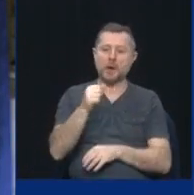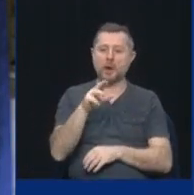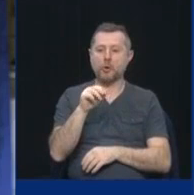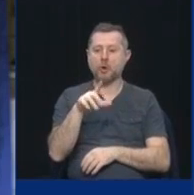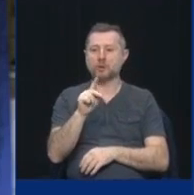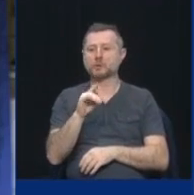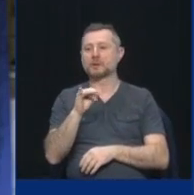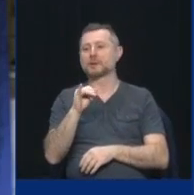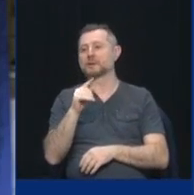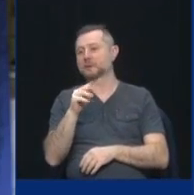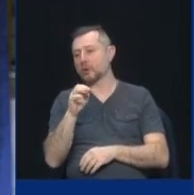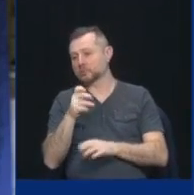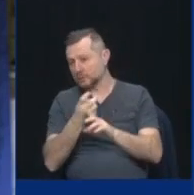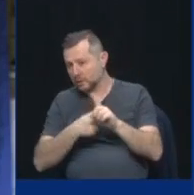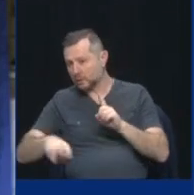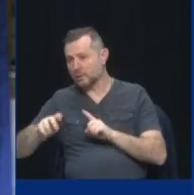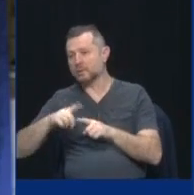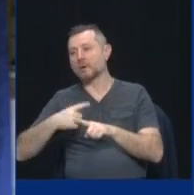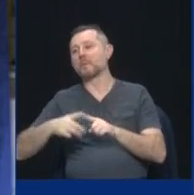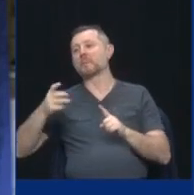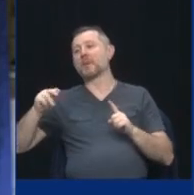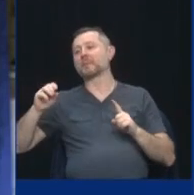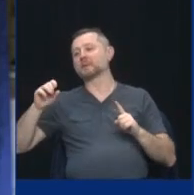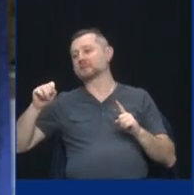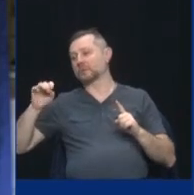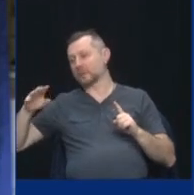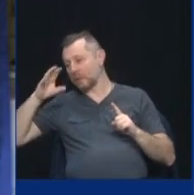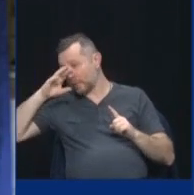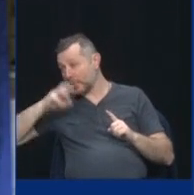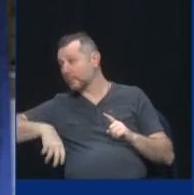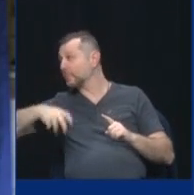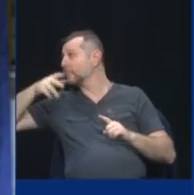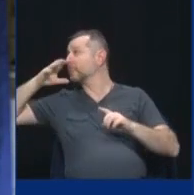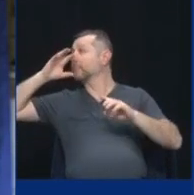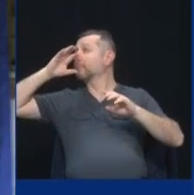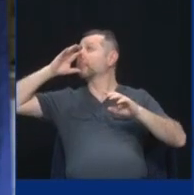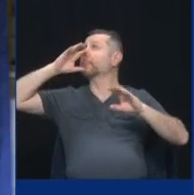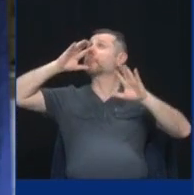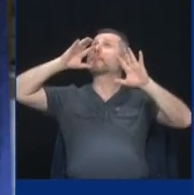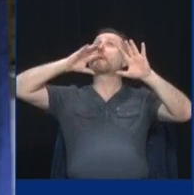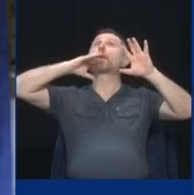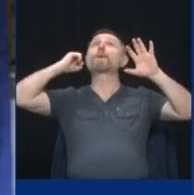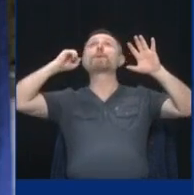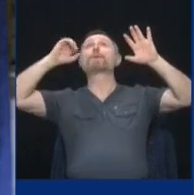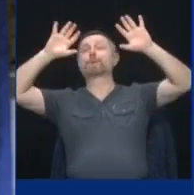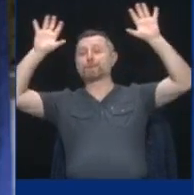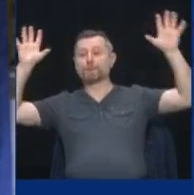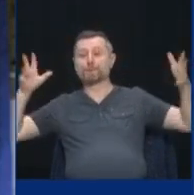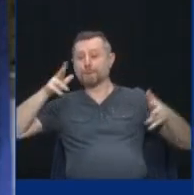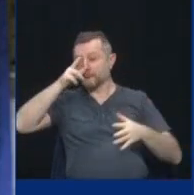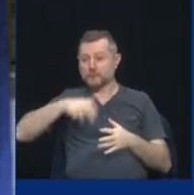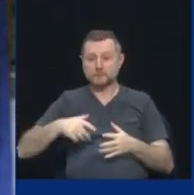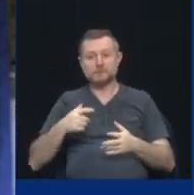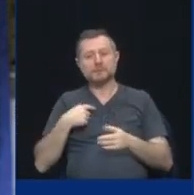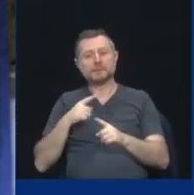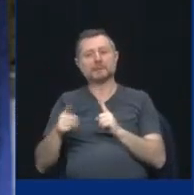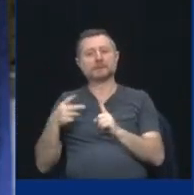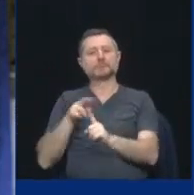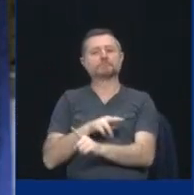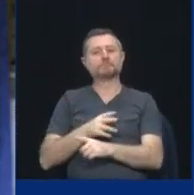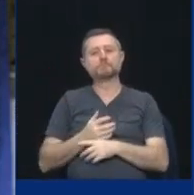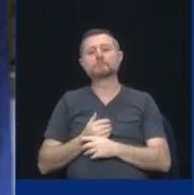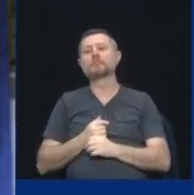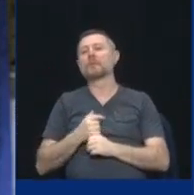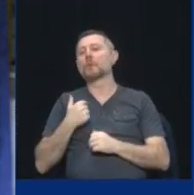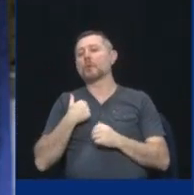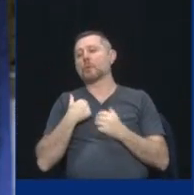through Penn, it's a horrendous experience. That's one frame of mind. I want people to want to